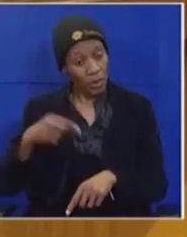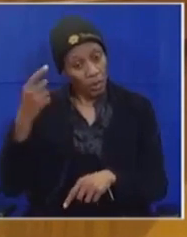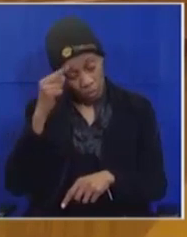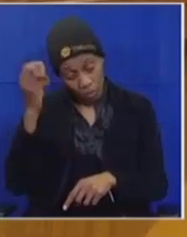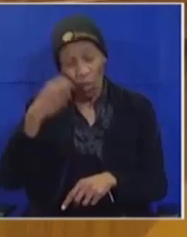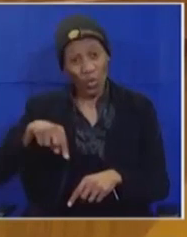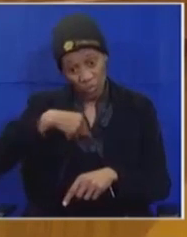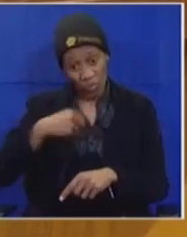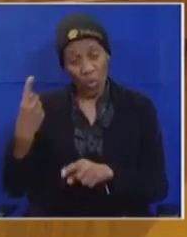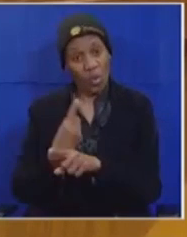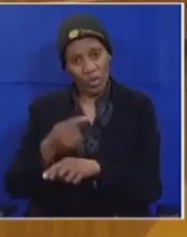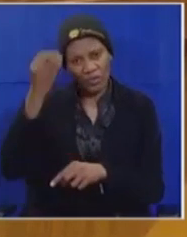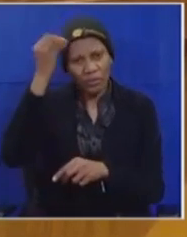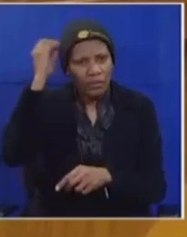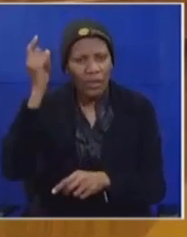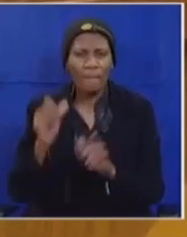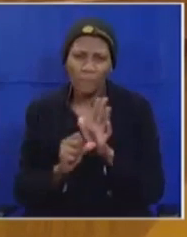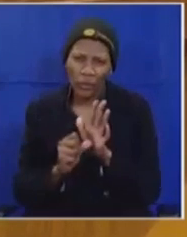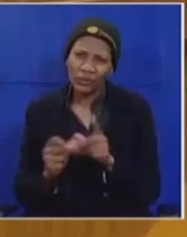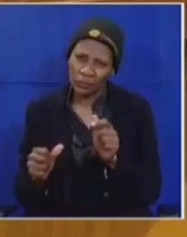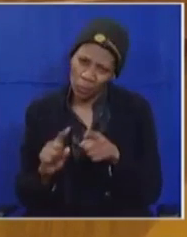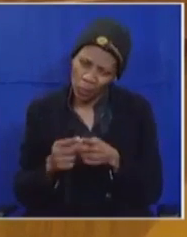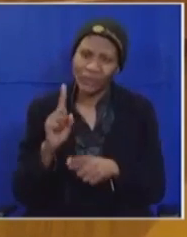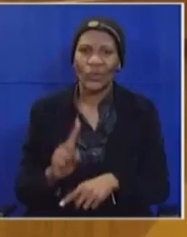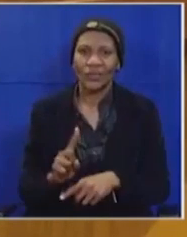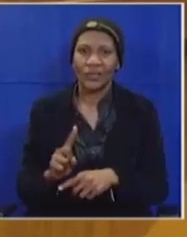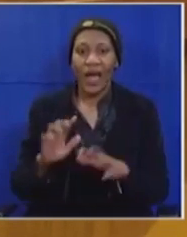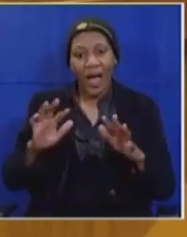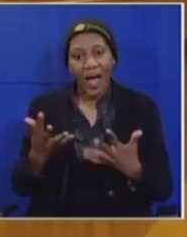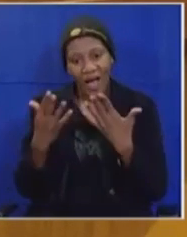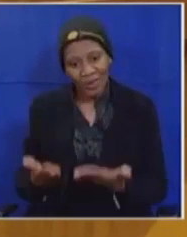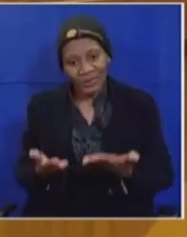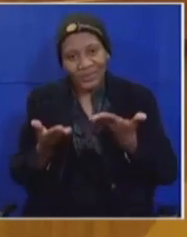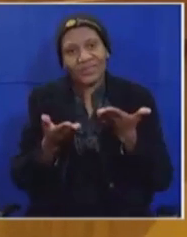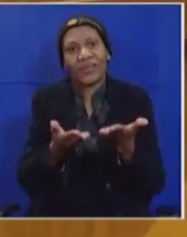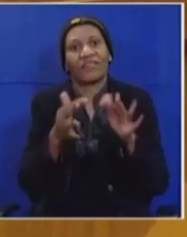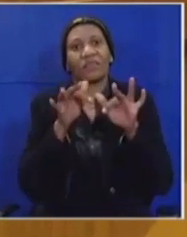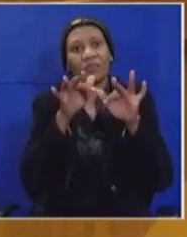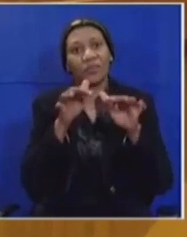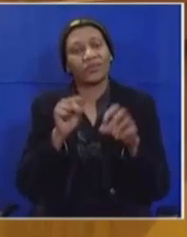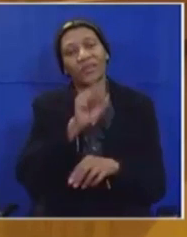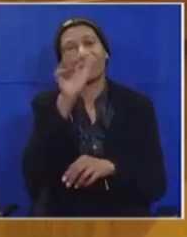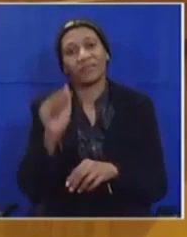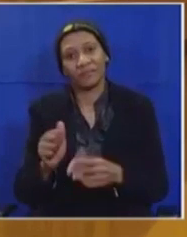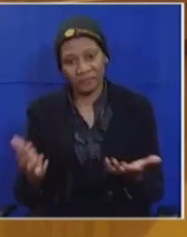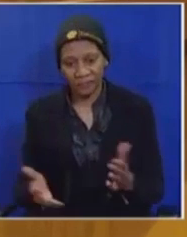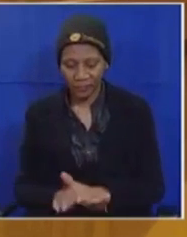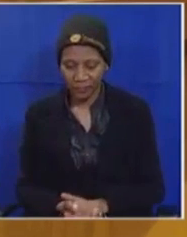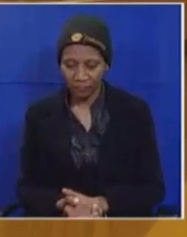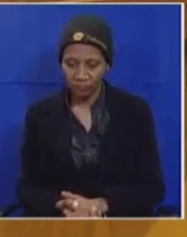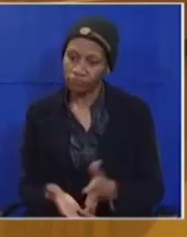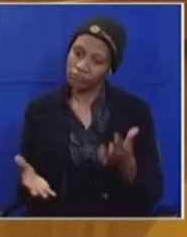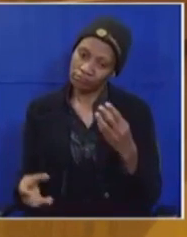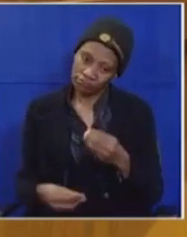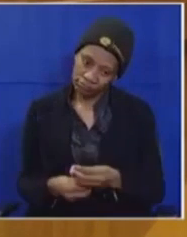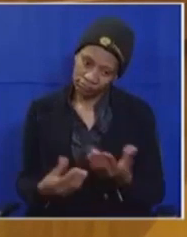people. That is the most important thing. And I'm glad that in